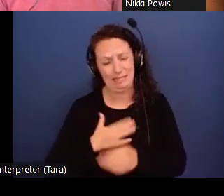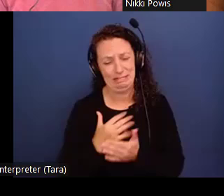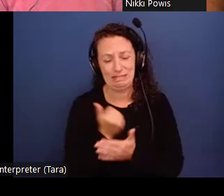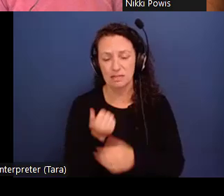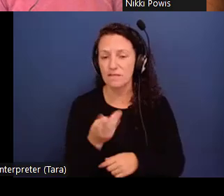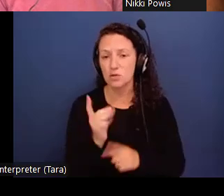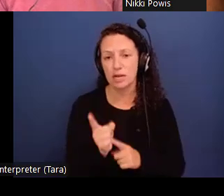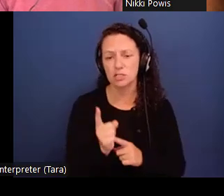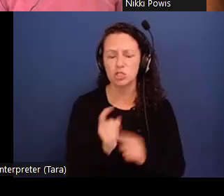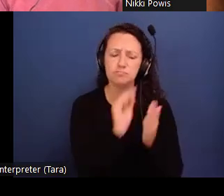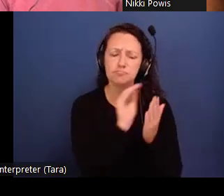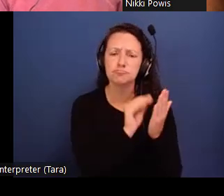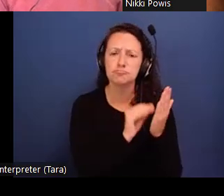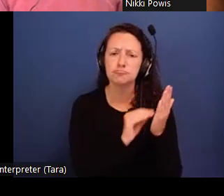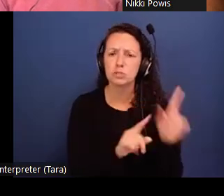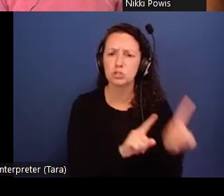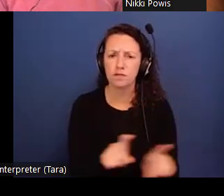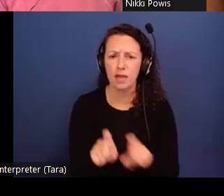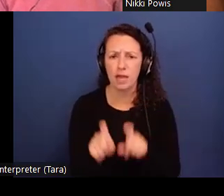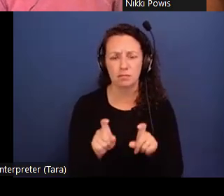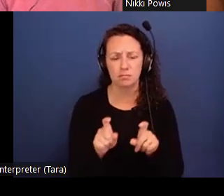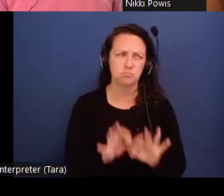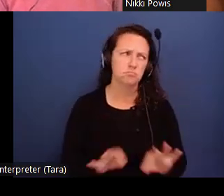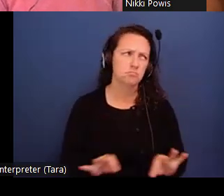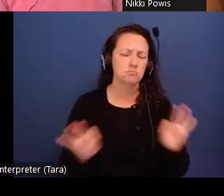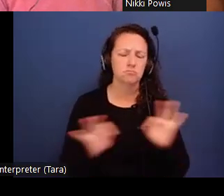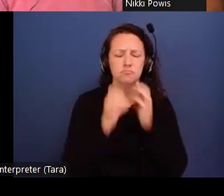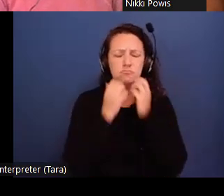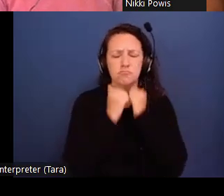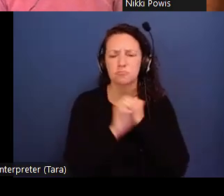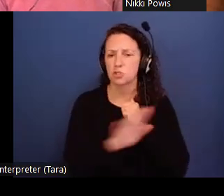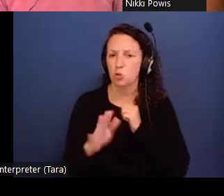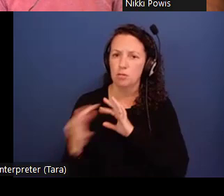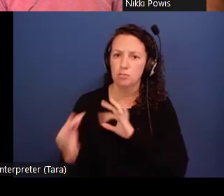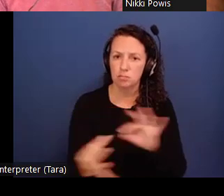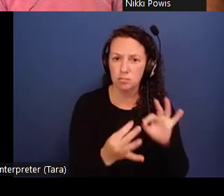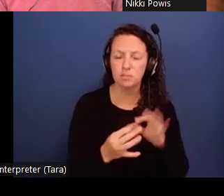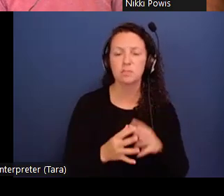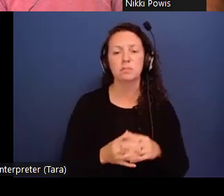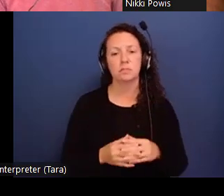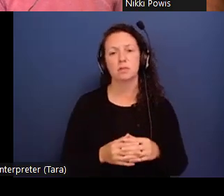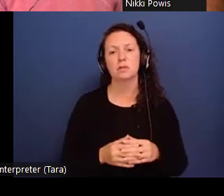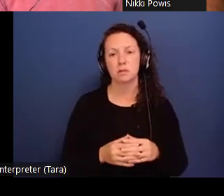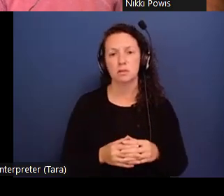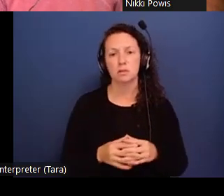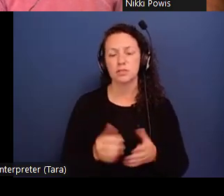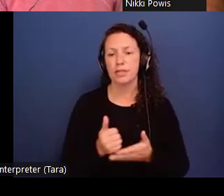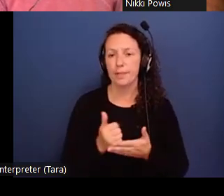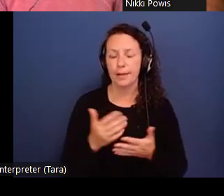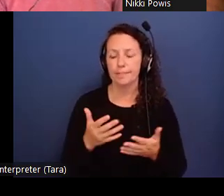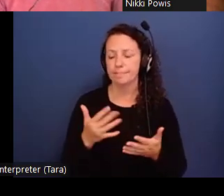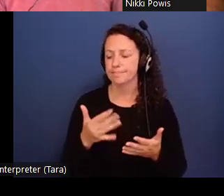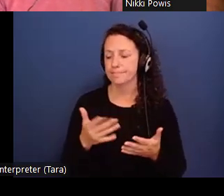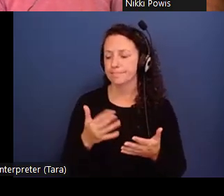We really value your input and our searching and for